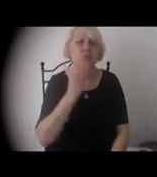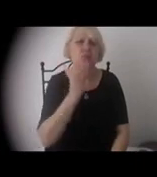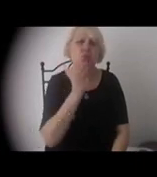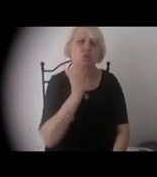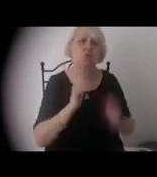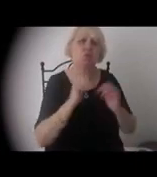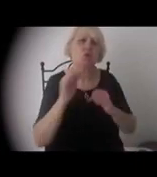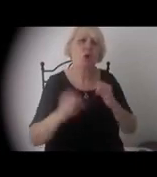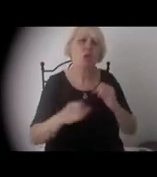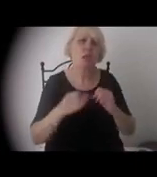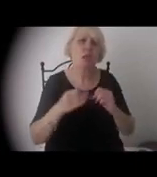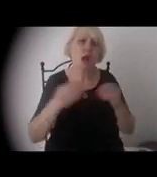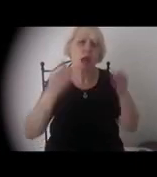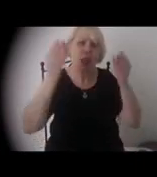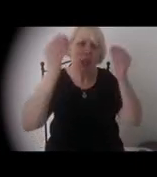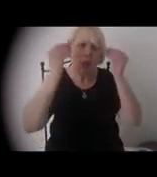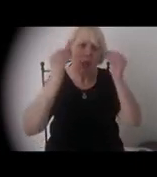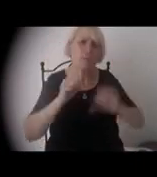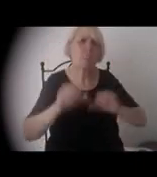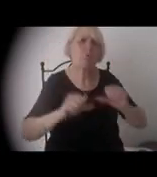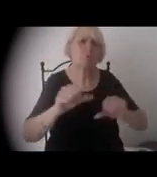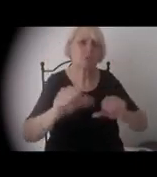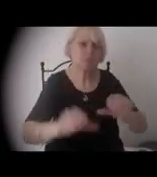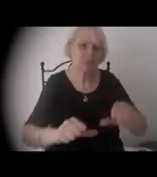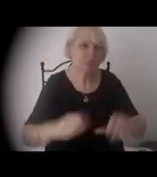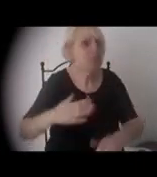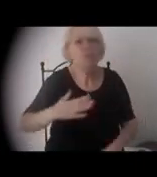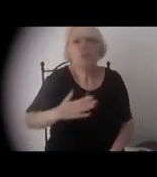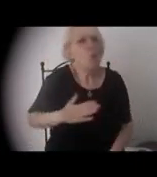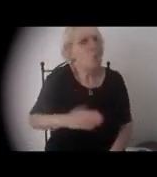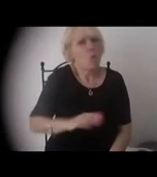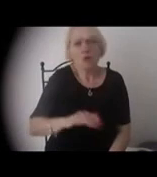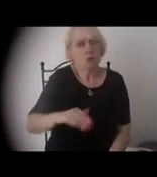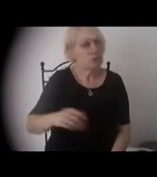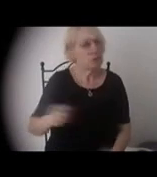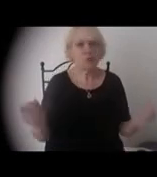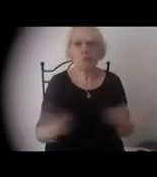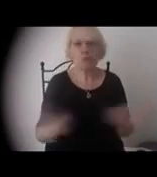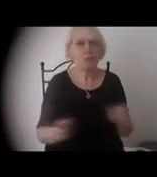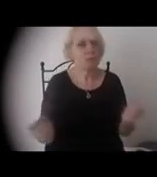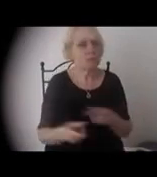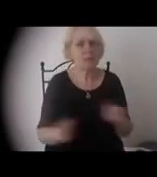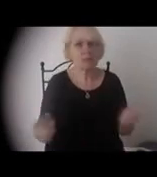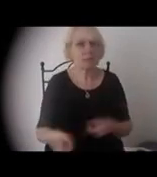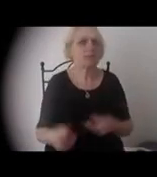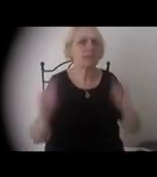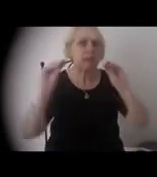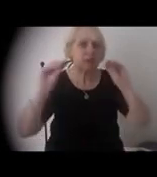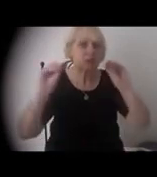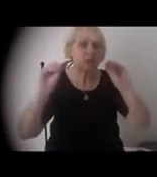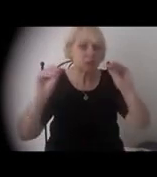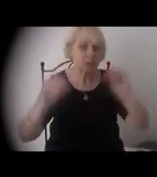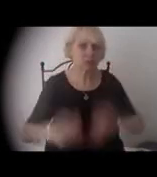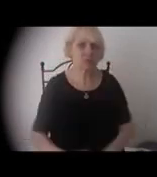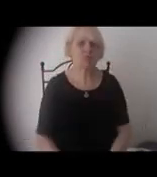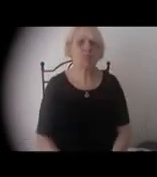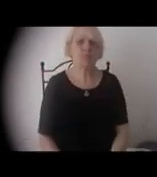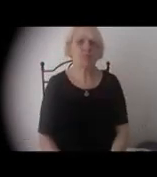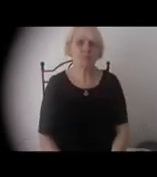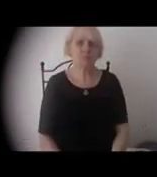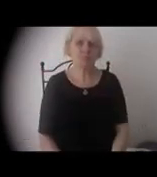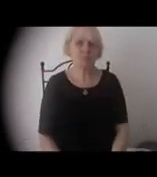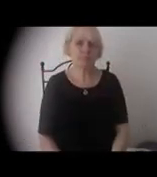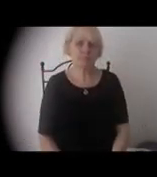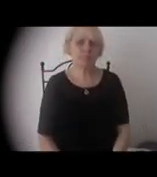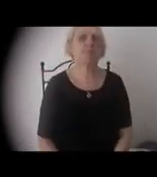in place, so children won't miss out. Obviously, online learning is not the same. The schools were developing